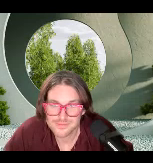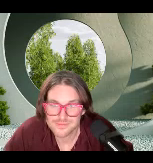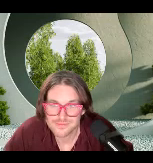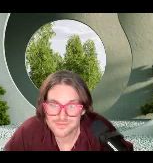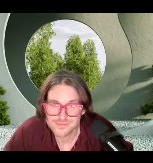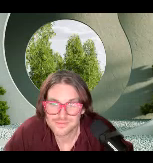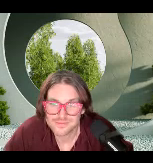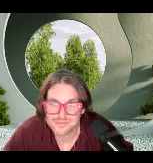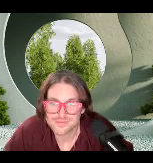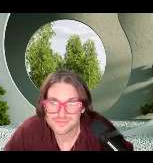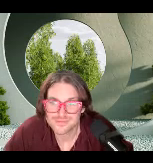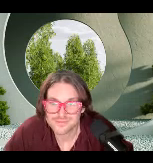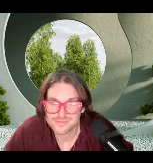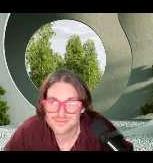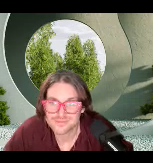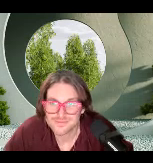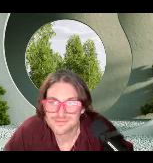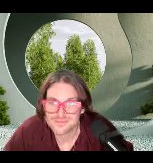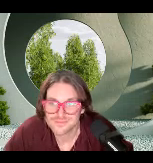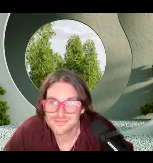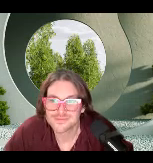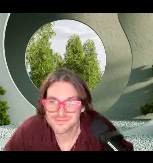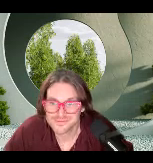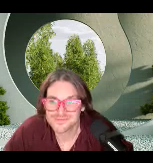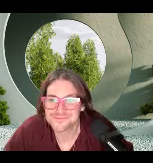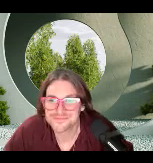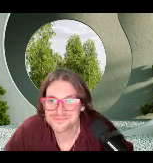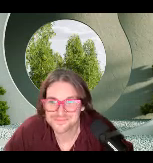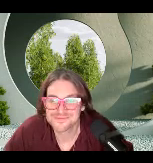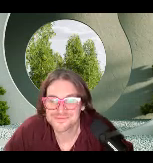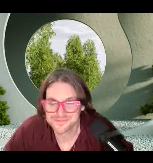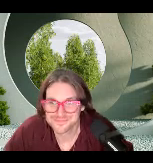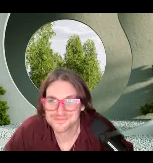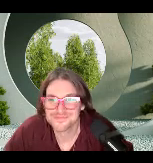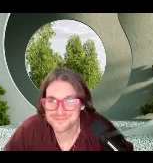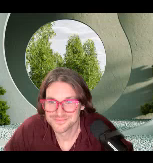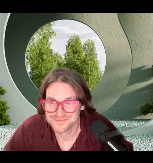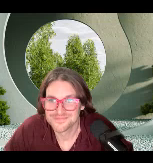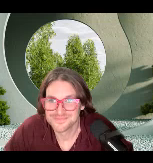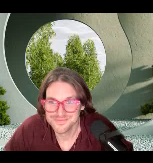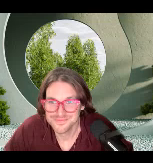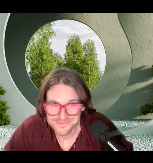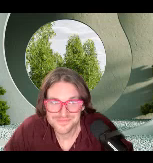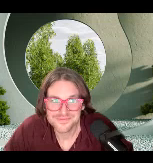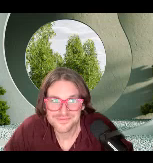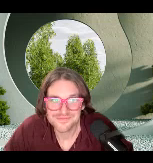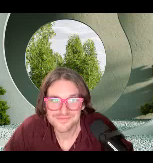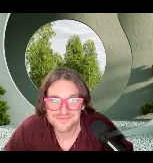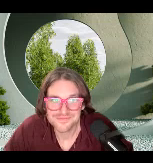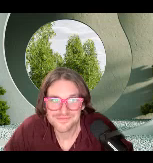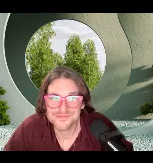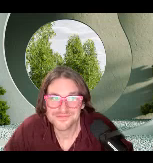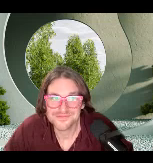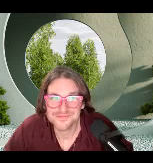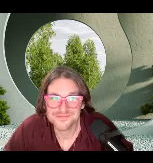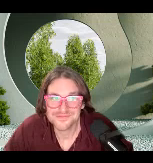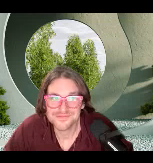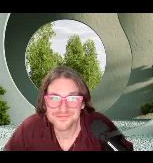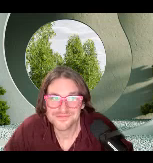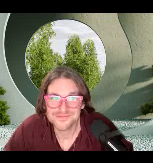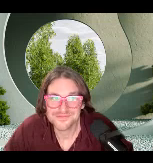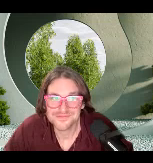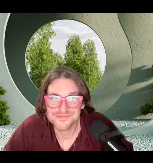here, click here, that tells us nothing. And even the one that says click here for video, well, now I know it's a video, but I have no idea what that's